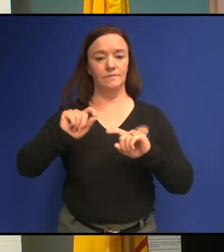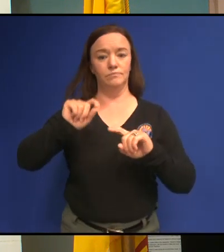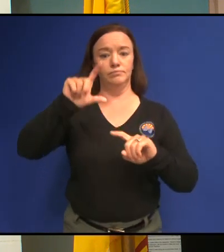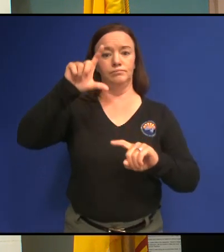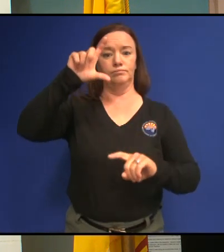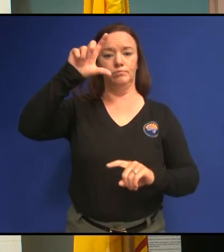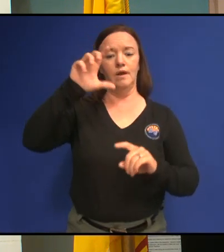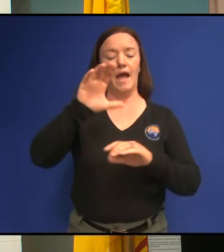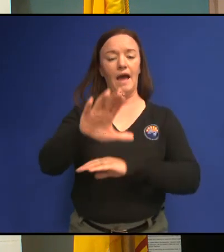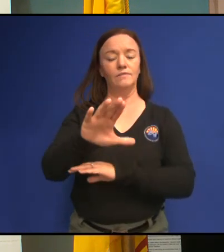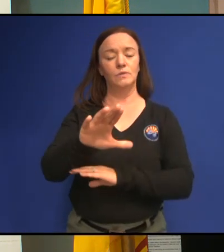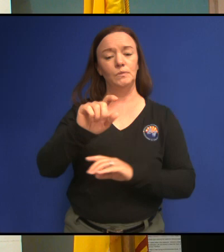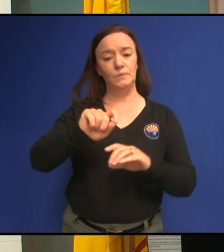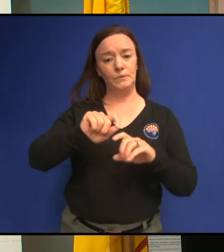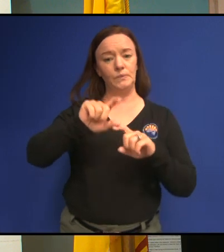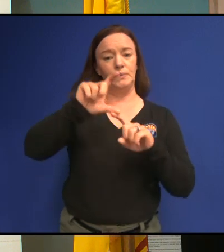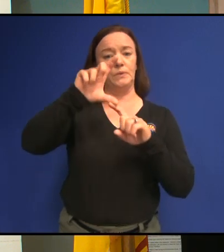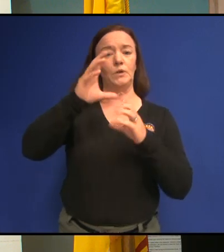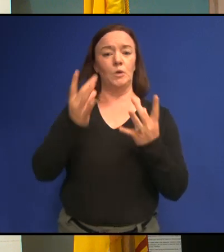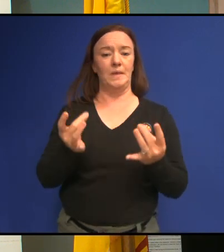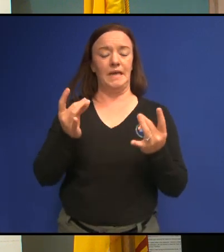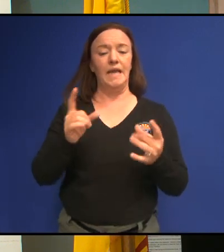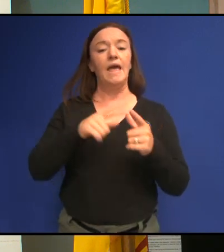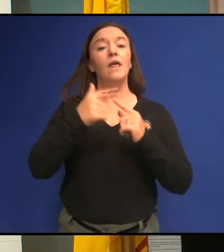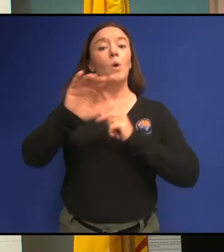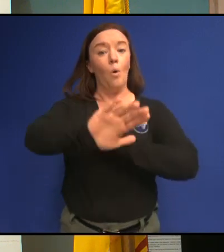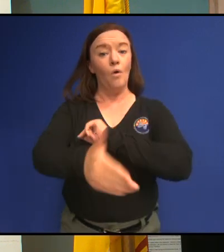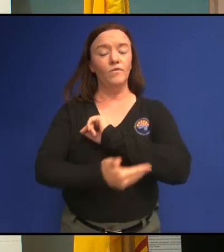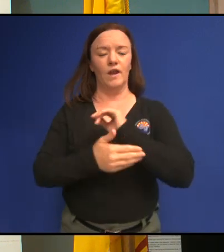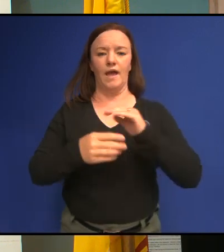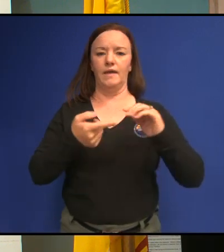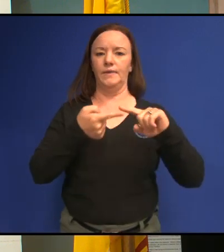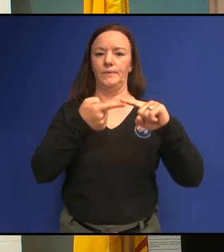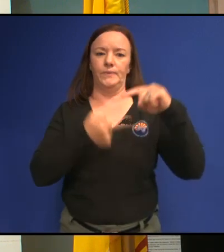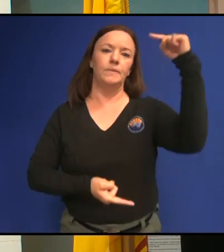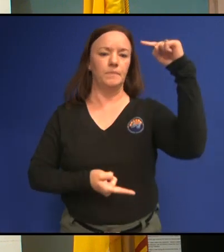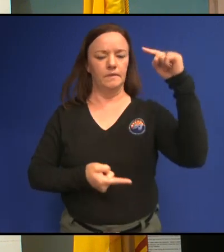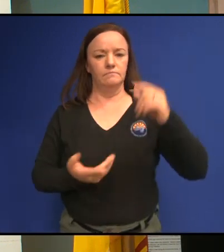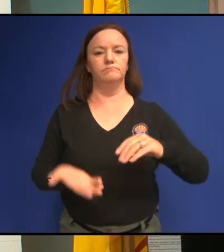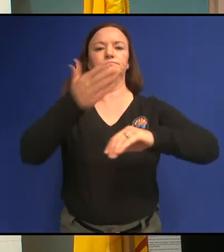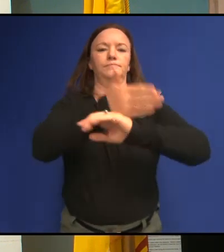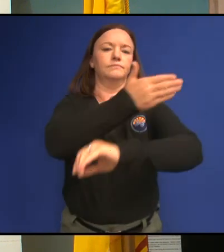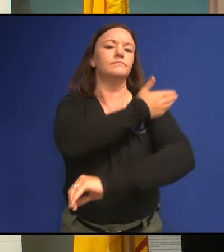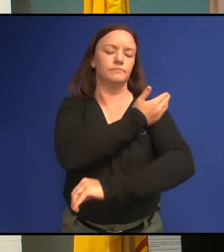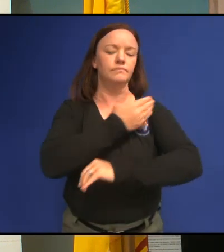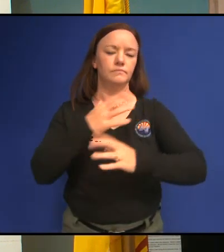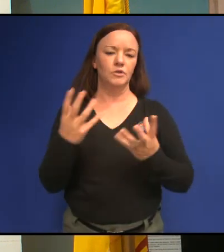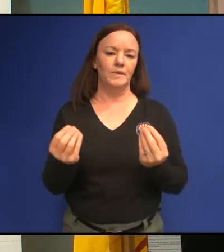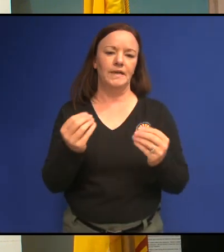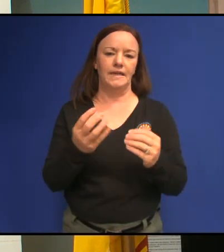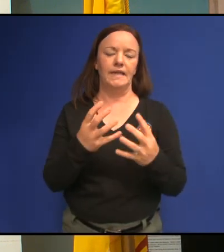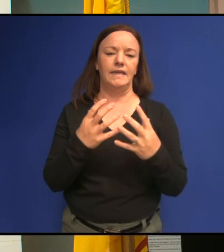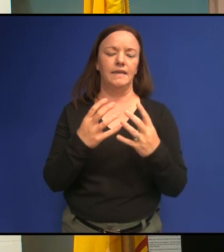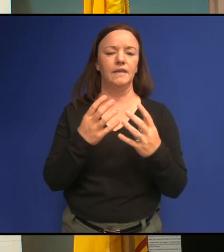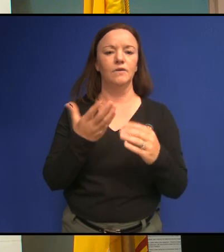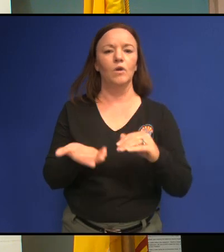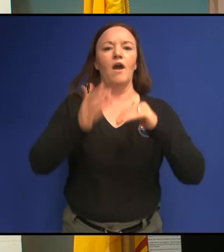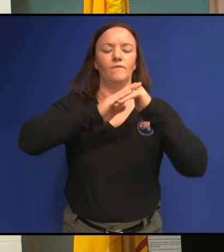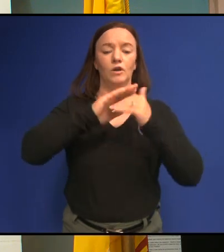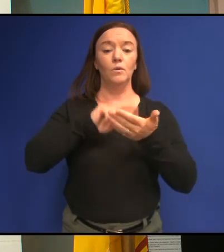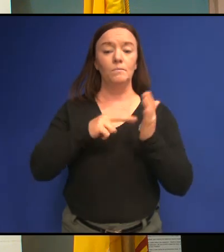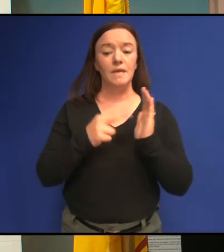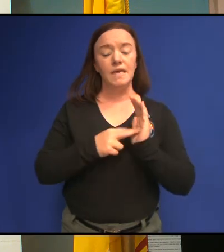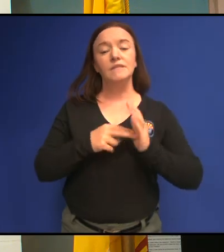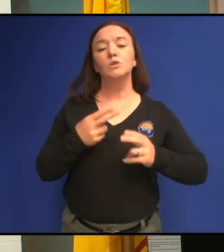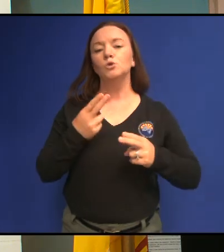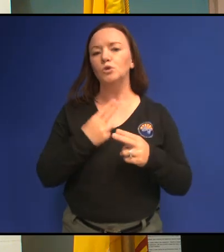in the afternoons, and overnight we really improve those humidity recoveries, which means a shorter burn period,